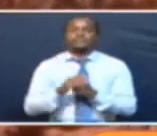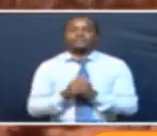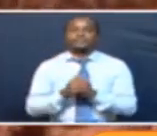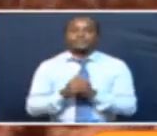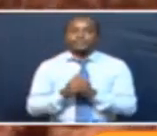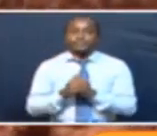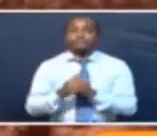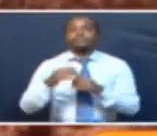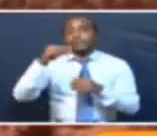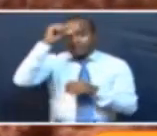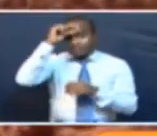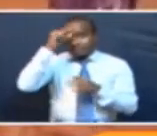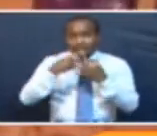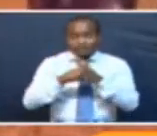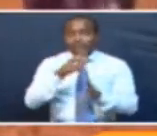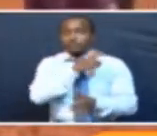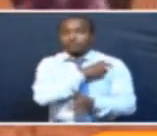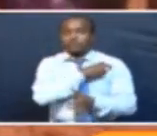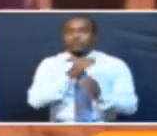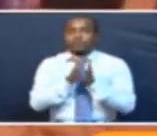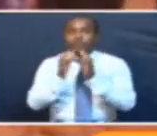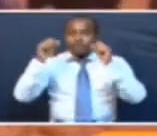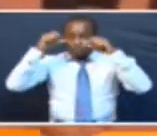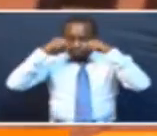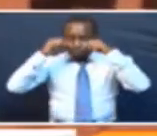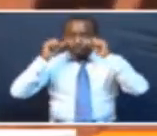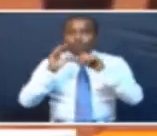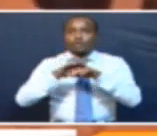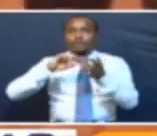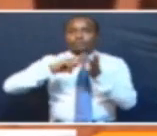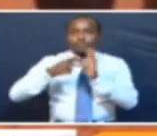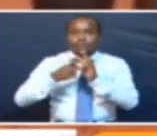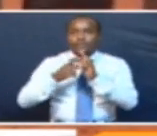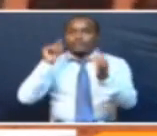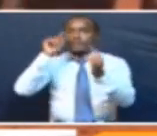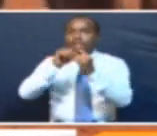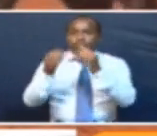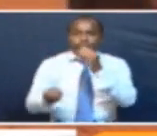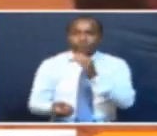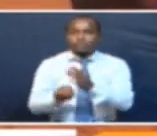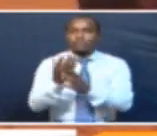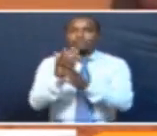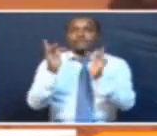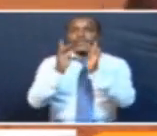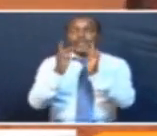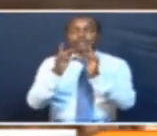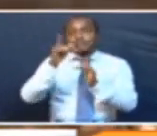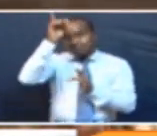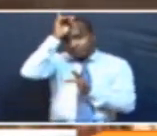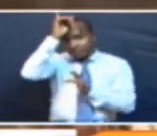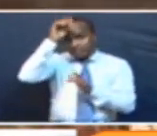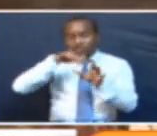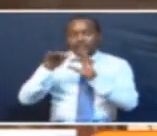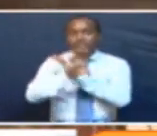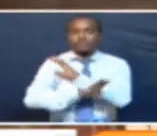The government has begun consultations with Google on a project aimed at providing internet access to rural and remote areas in the